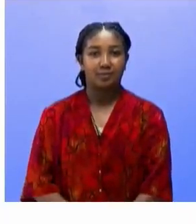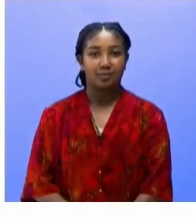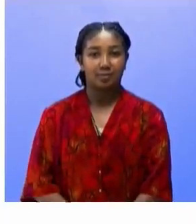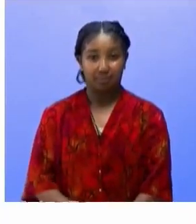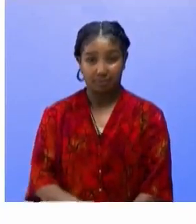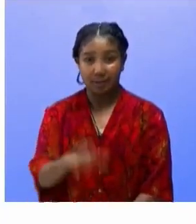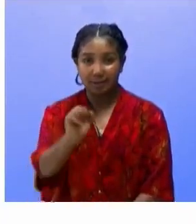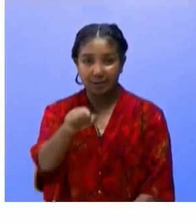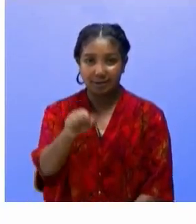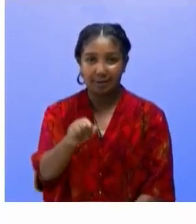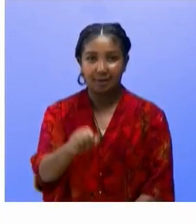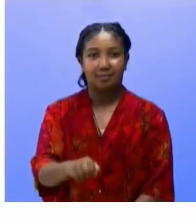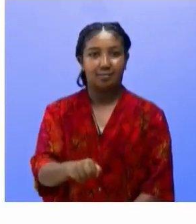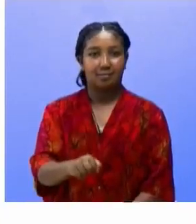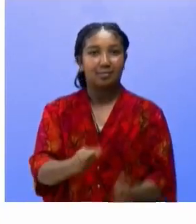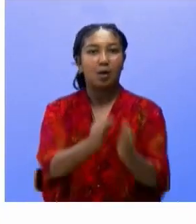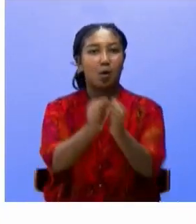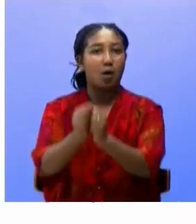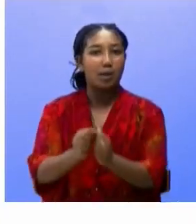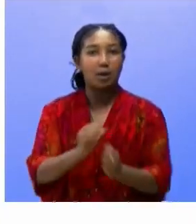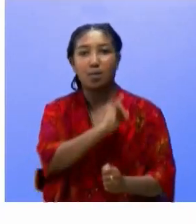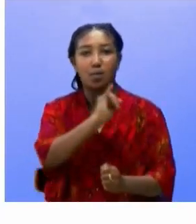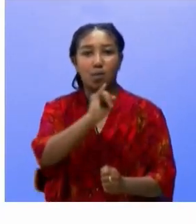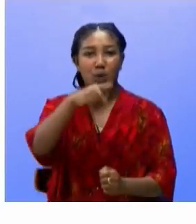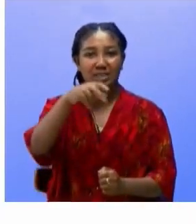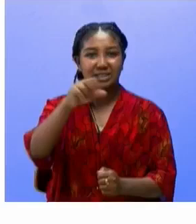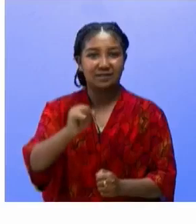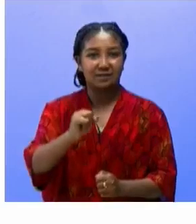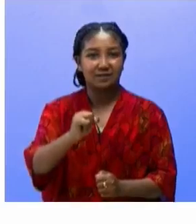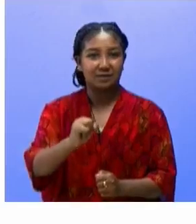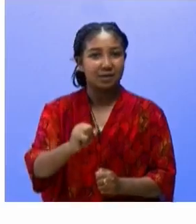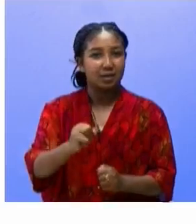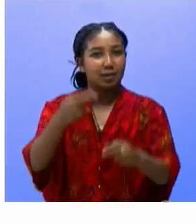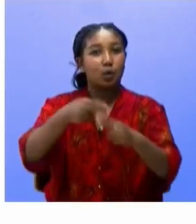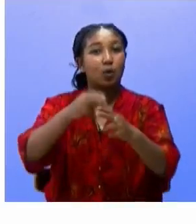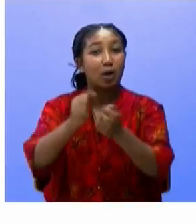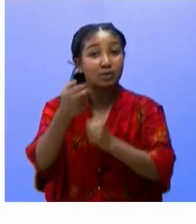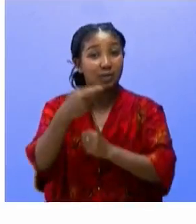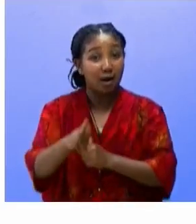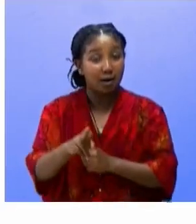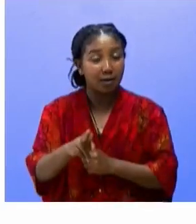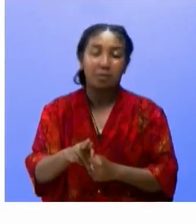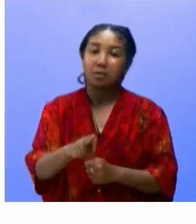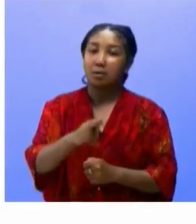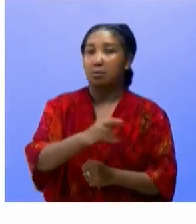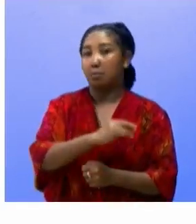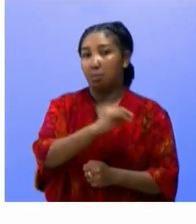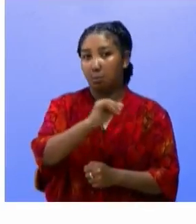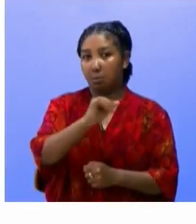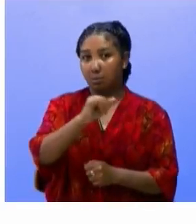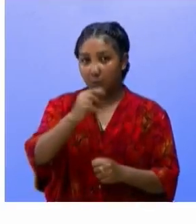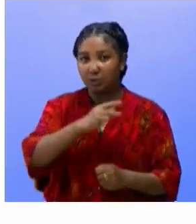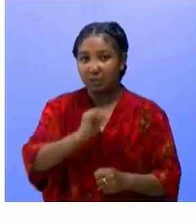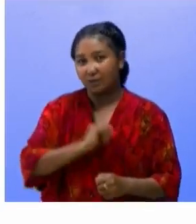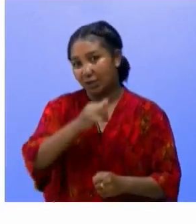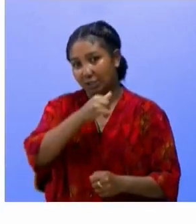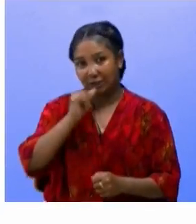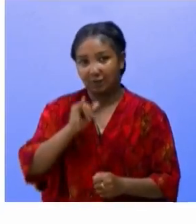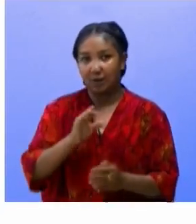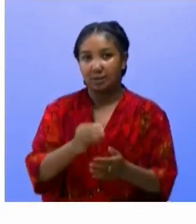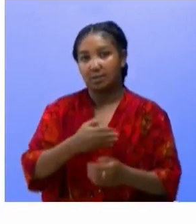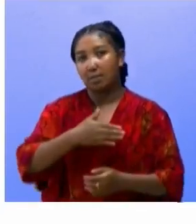Yes? The common possessive pronouns that we know, they are also what? Possessive adjectives. These are